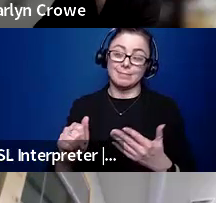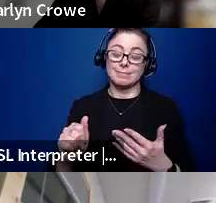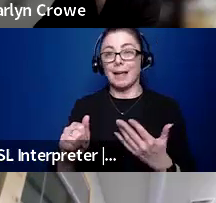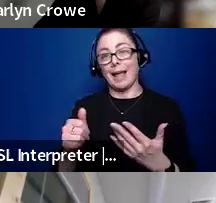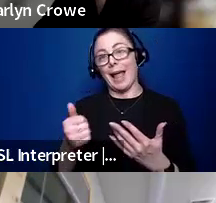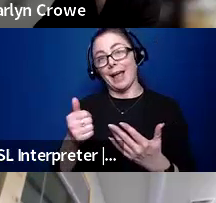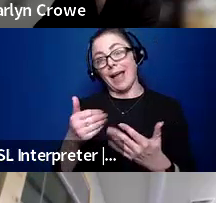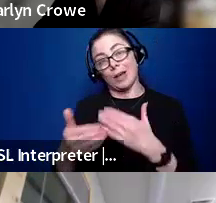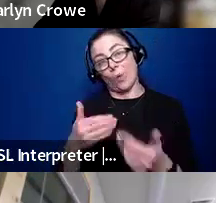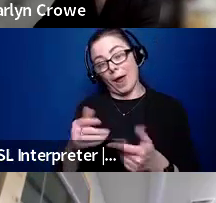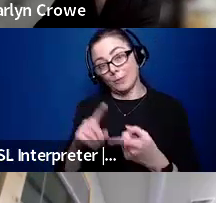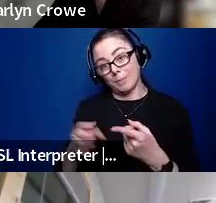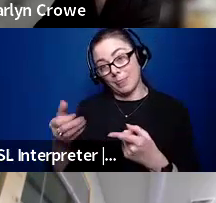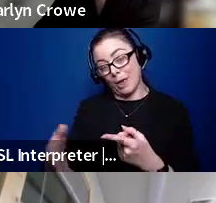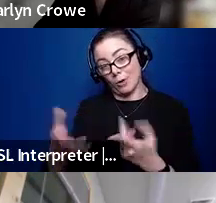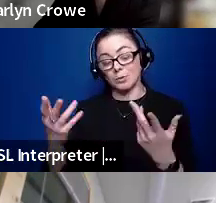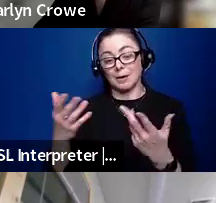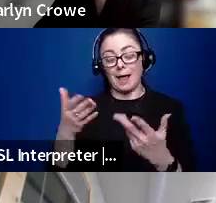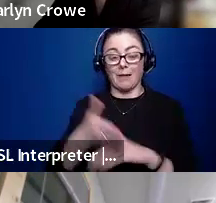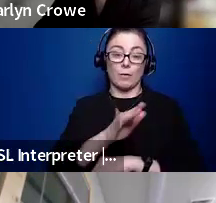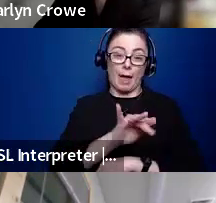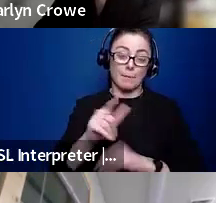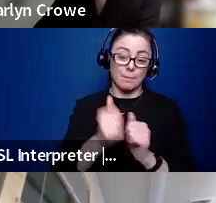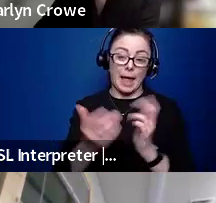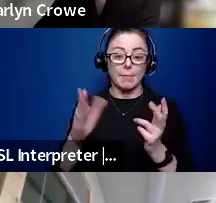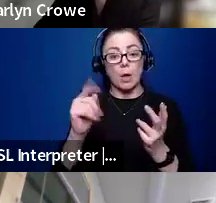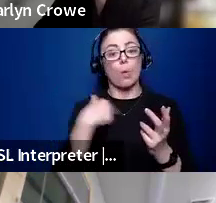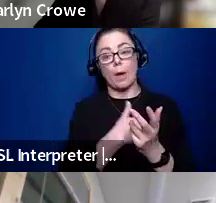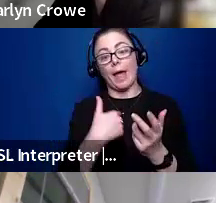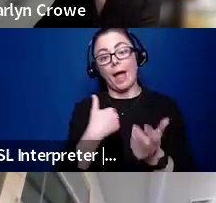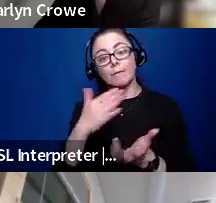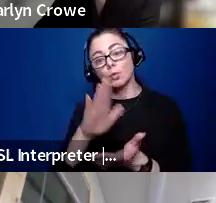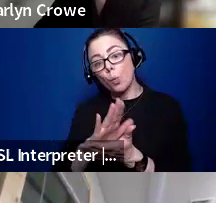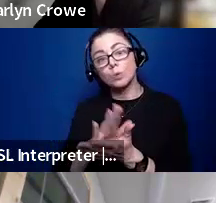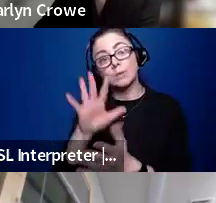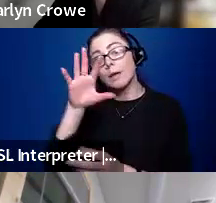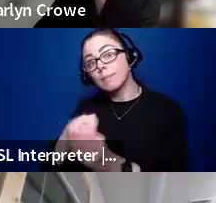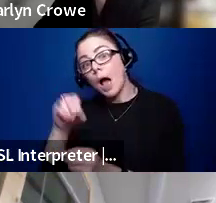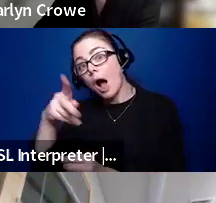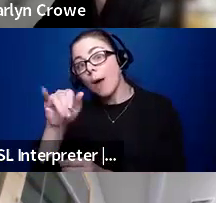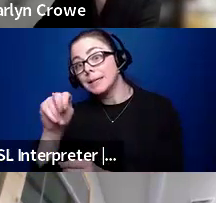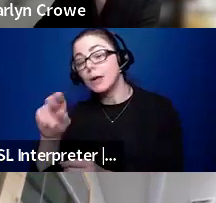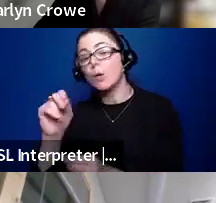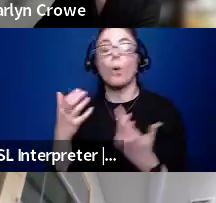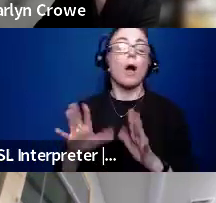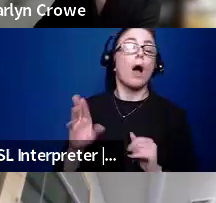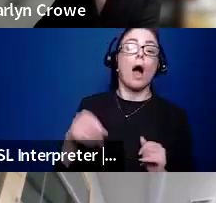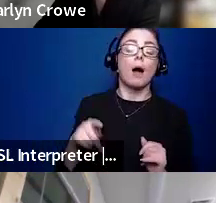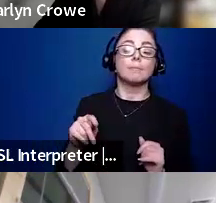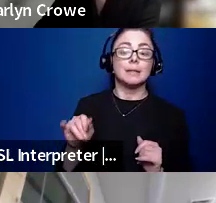school gets everything that they need when we have schools opting in and opting out. The system's not perfect. The system's